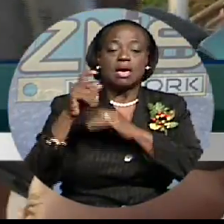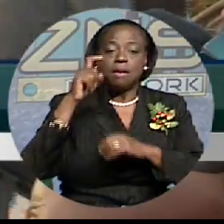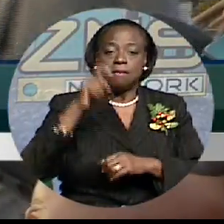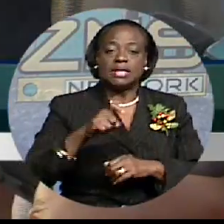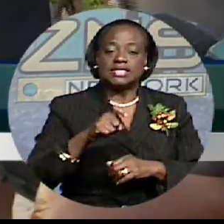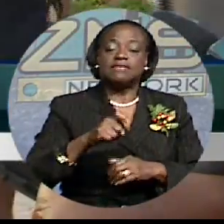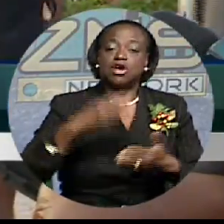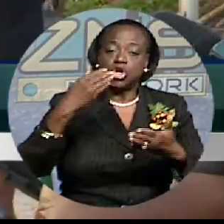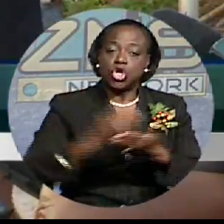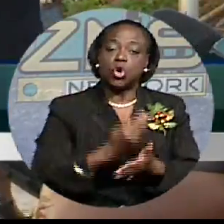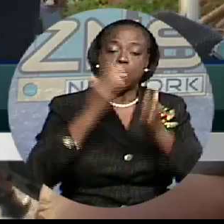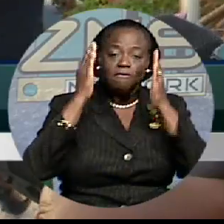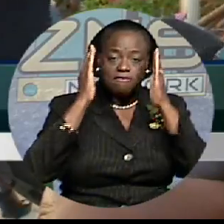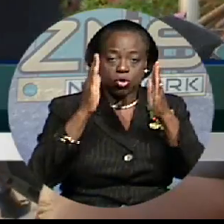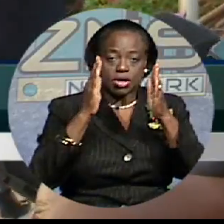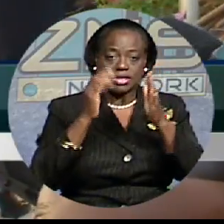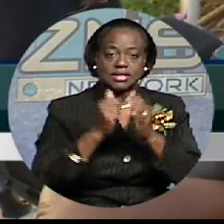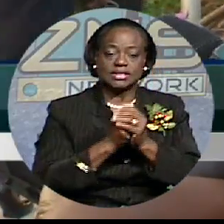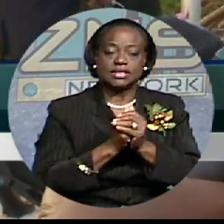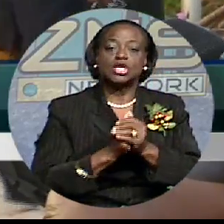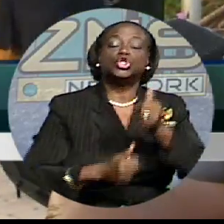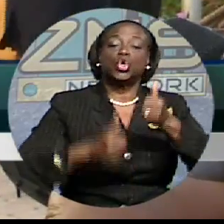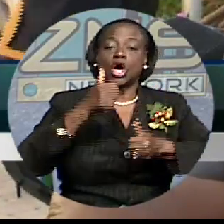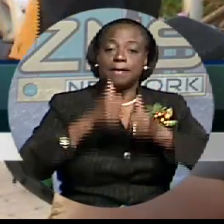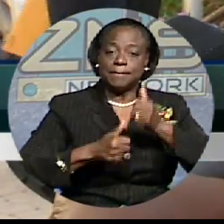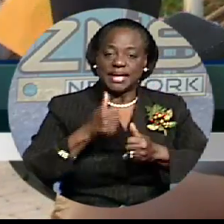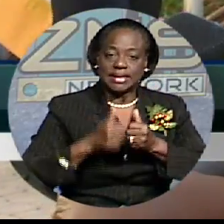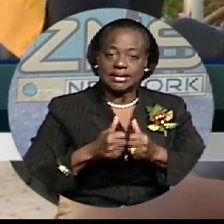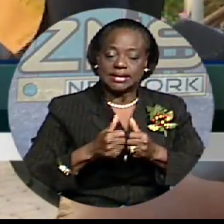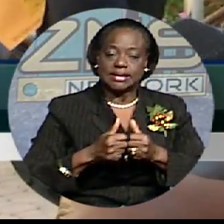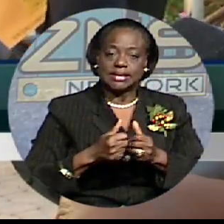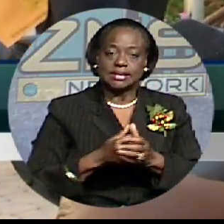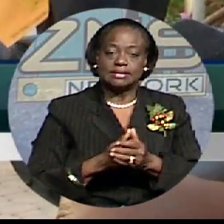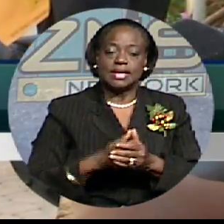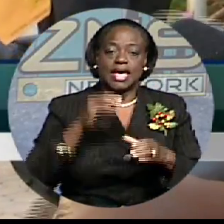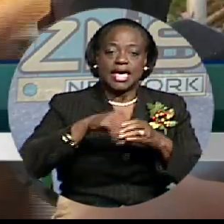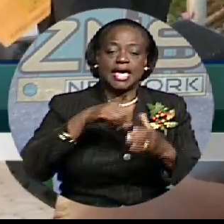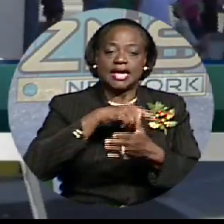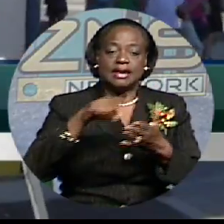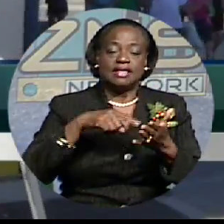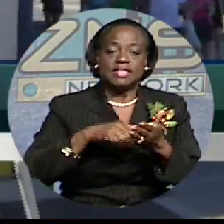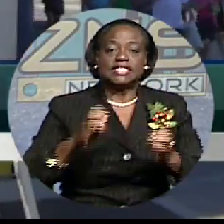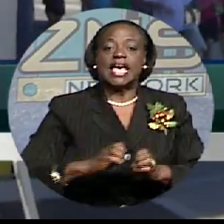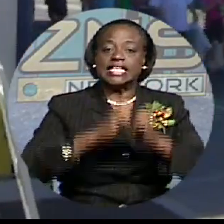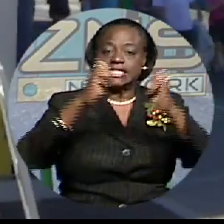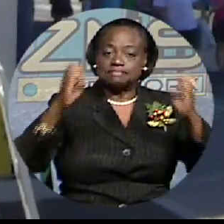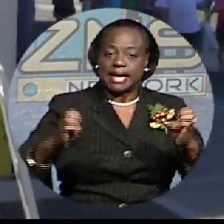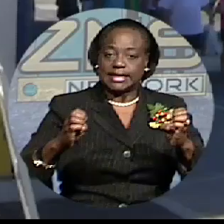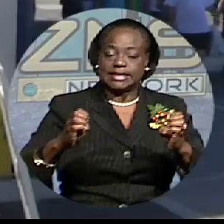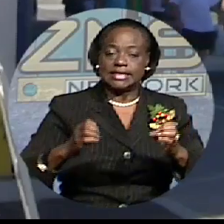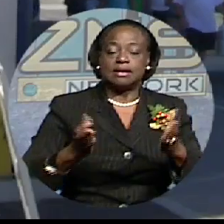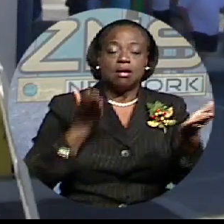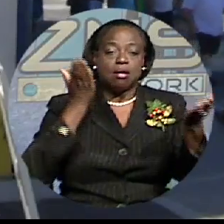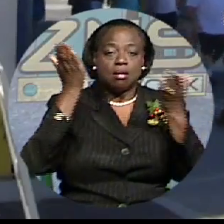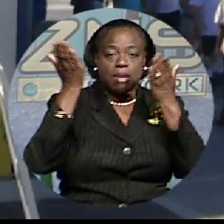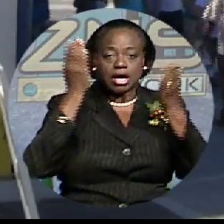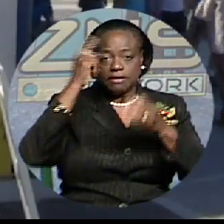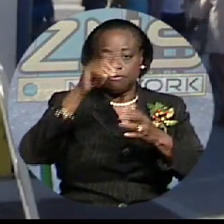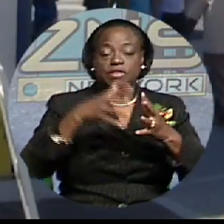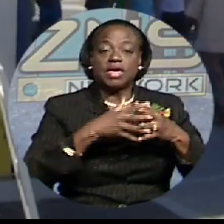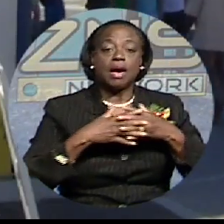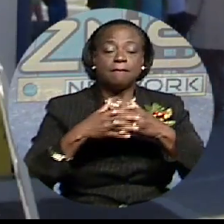focus to how it will compete in this expanded market for the American